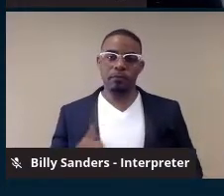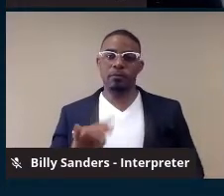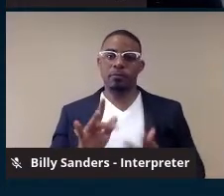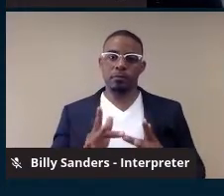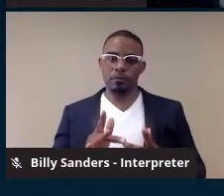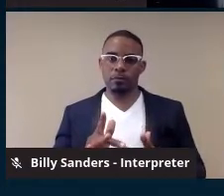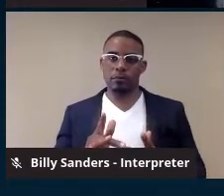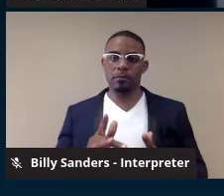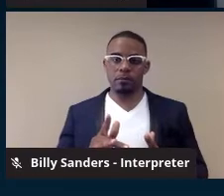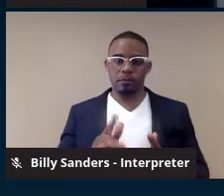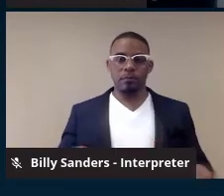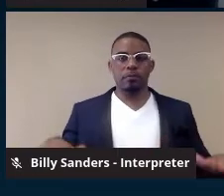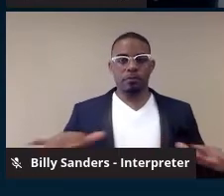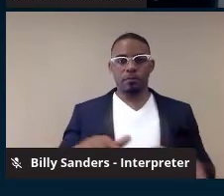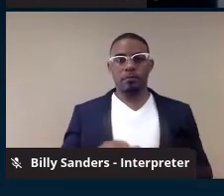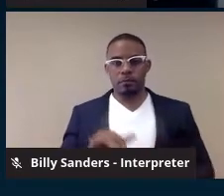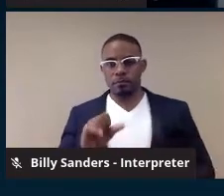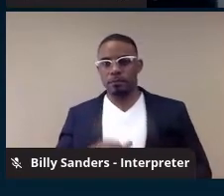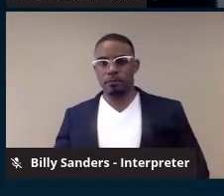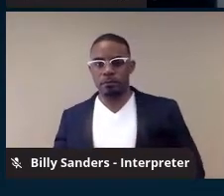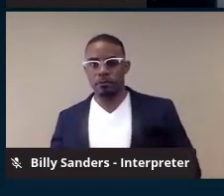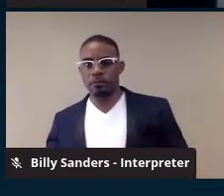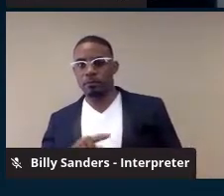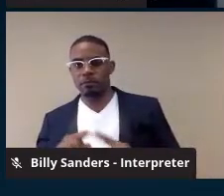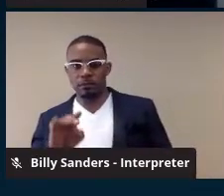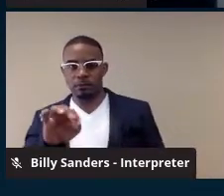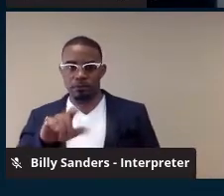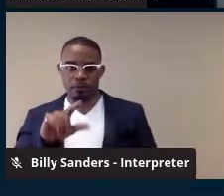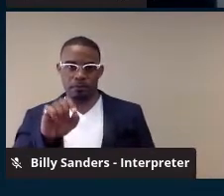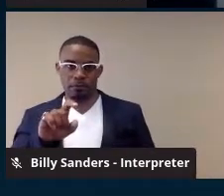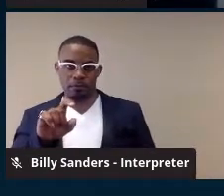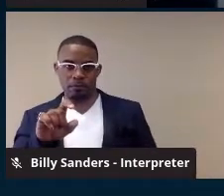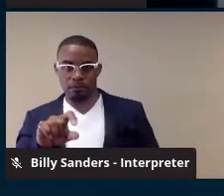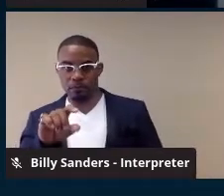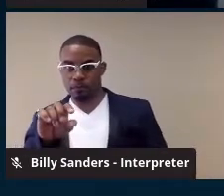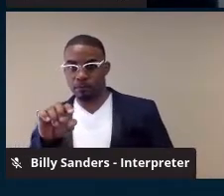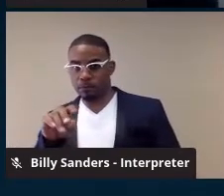the blog that I've just moved over, is on carole.dev.